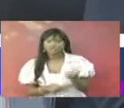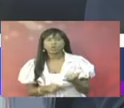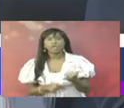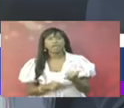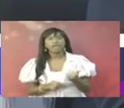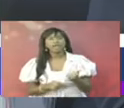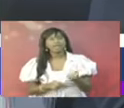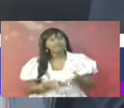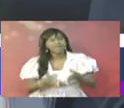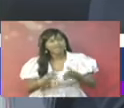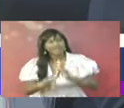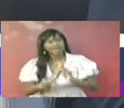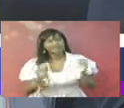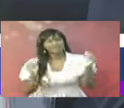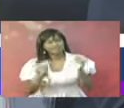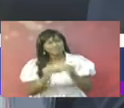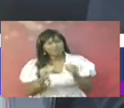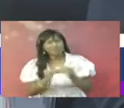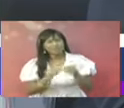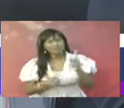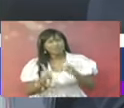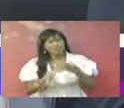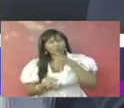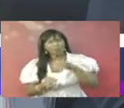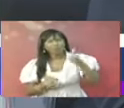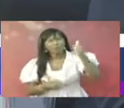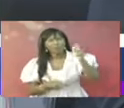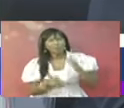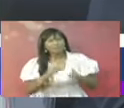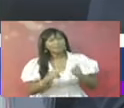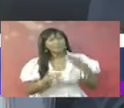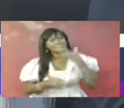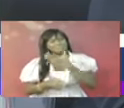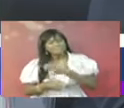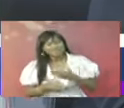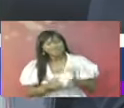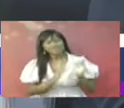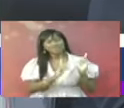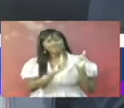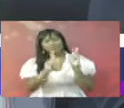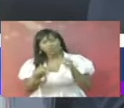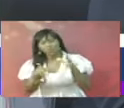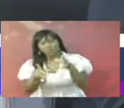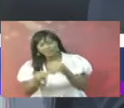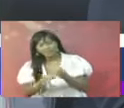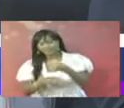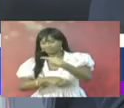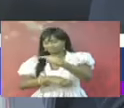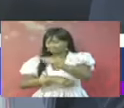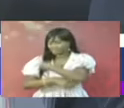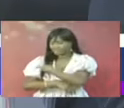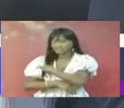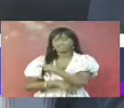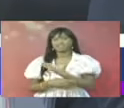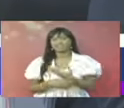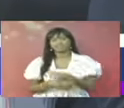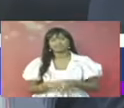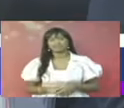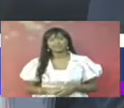call for those older and those vulnerable individuals to get themselves vaccinated. So I don't want the